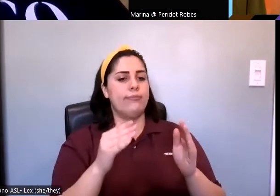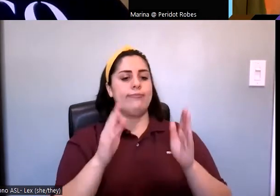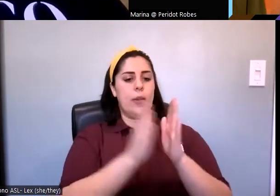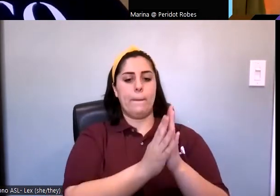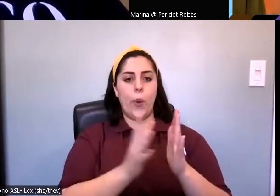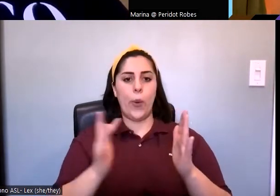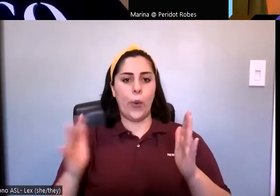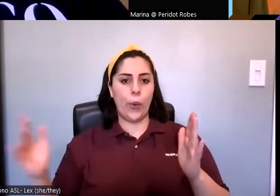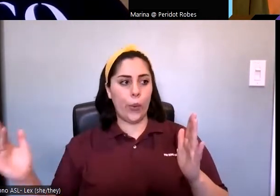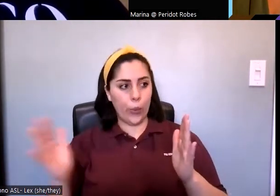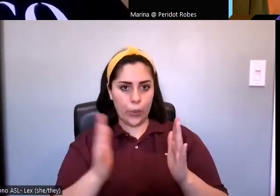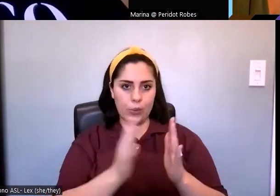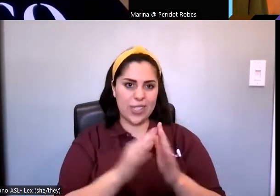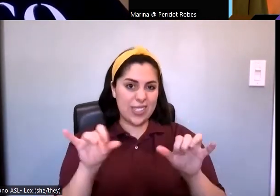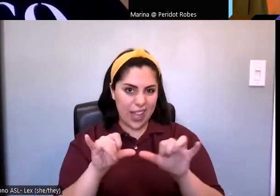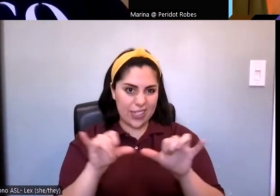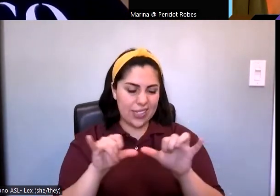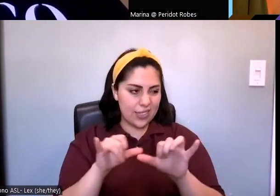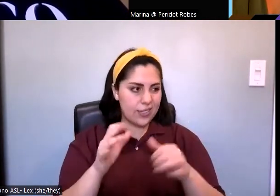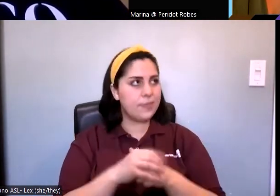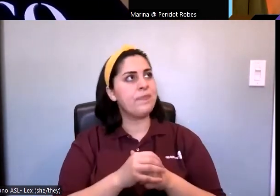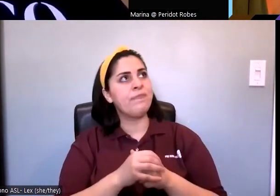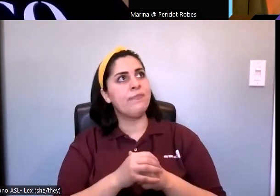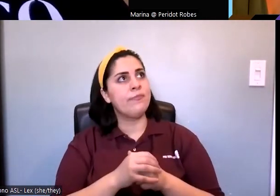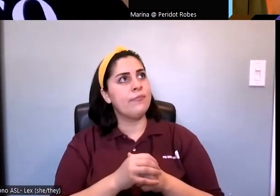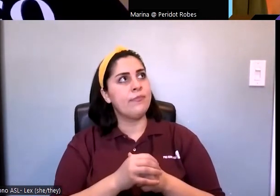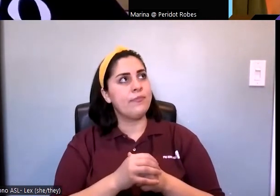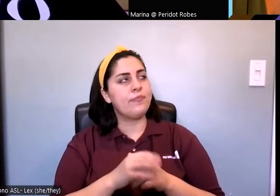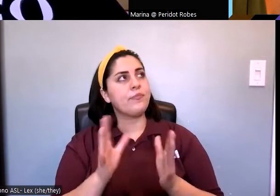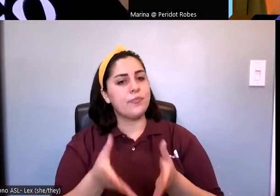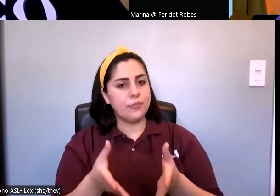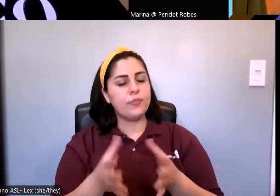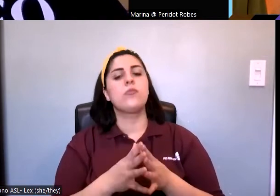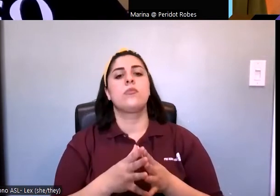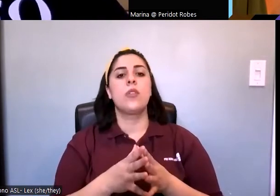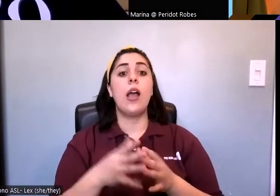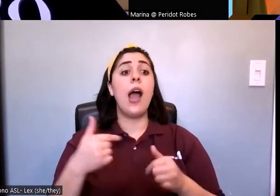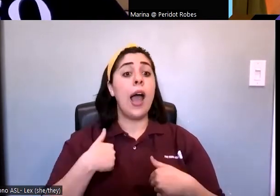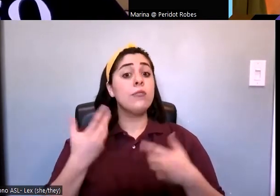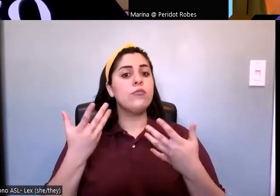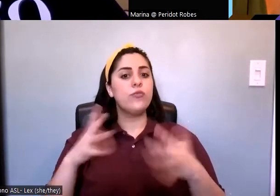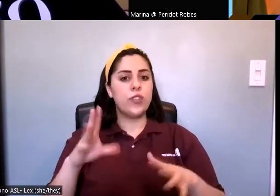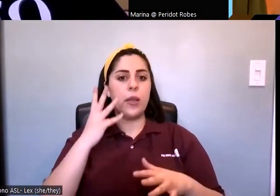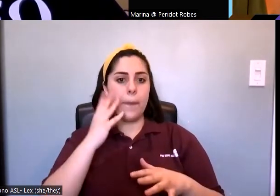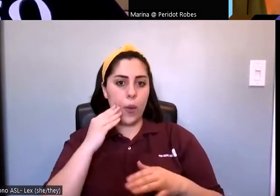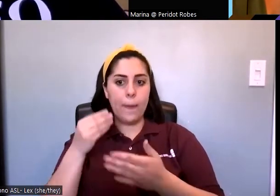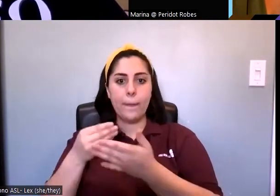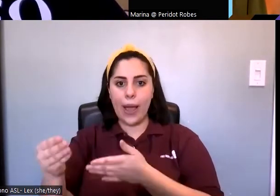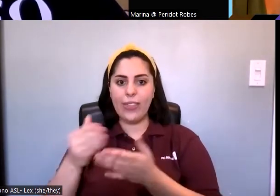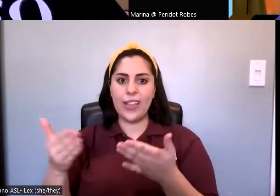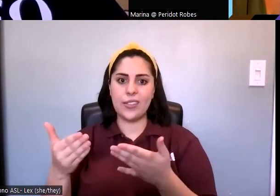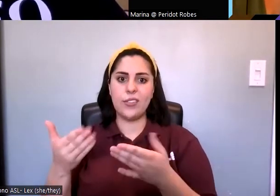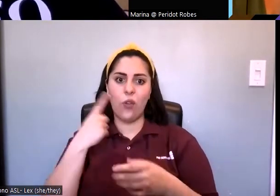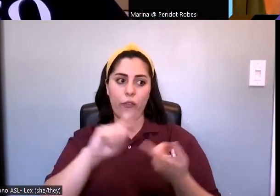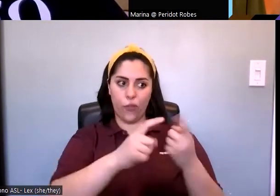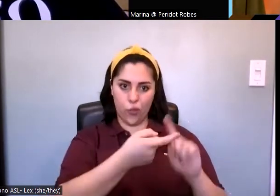things. Now, I have a lot of friends who are in plus size retail, and they told me this. They were like,